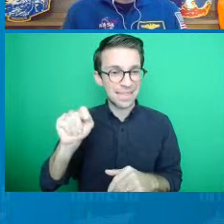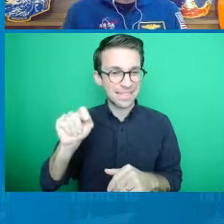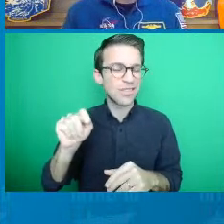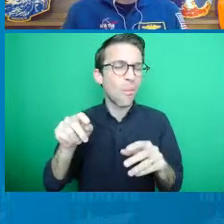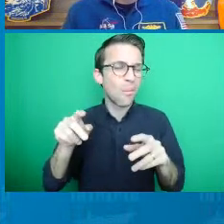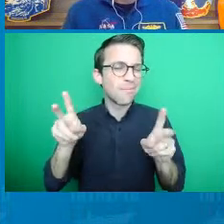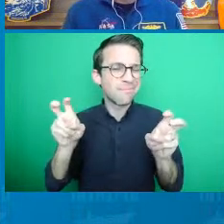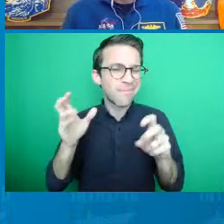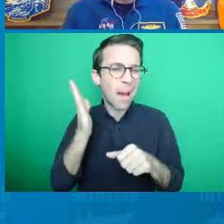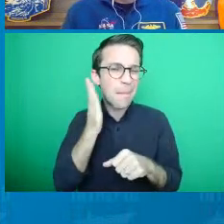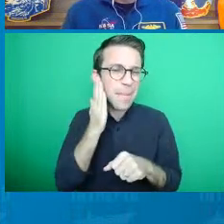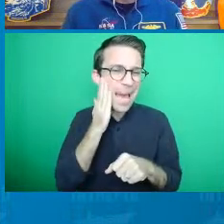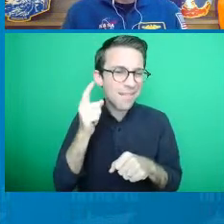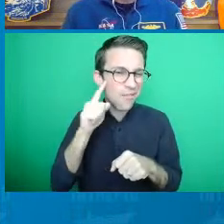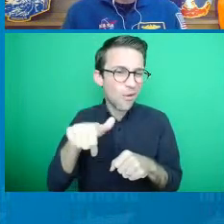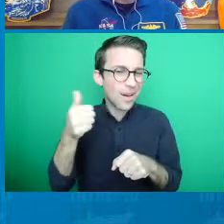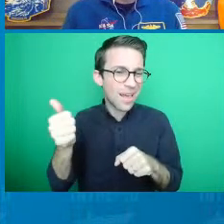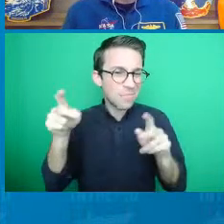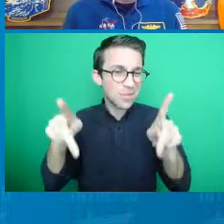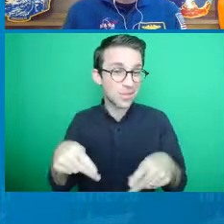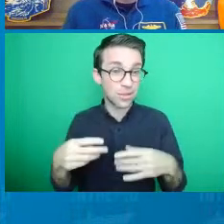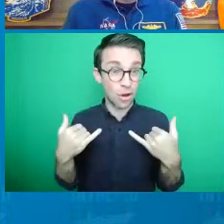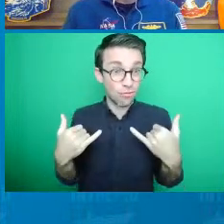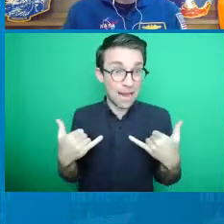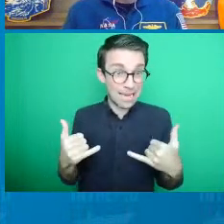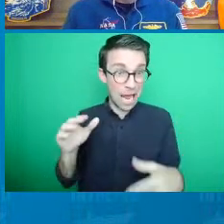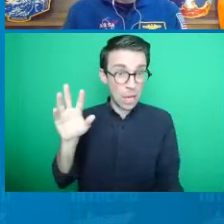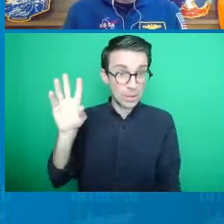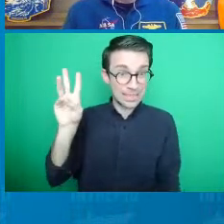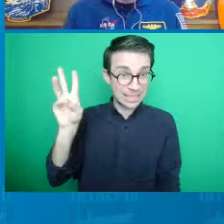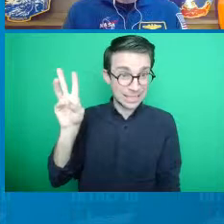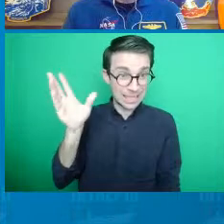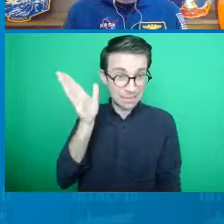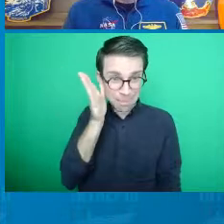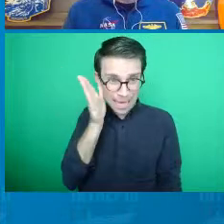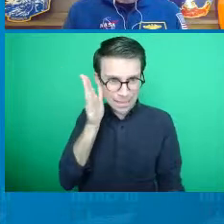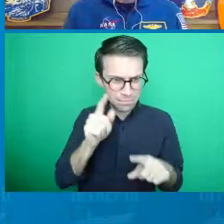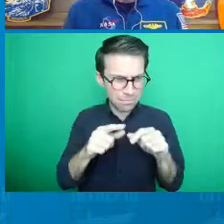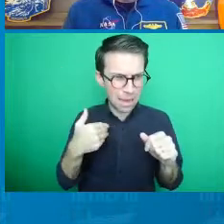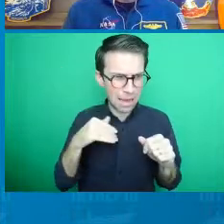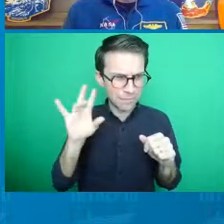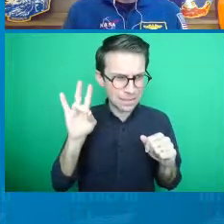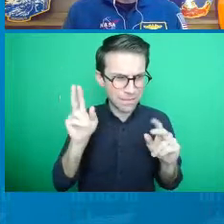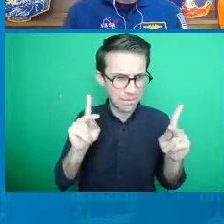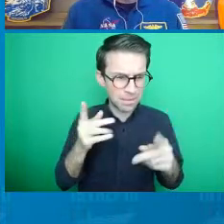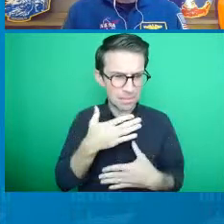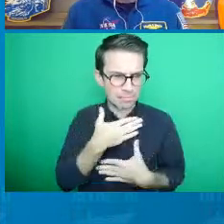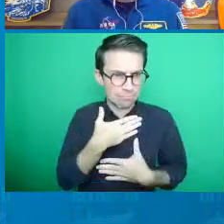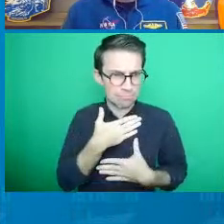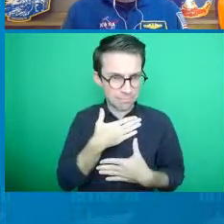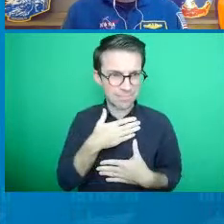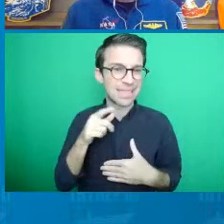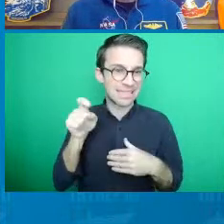sleeping accommodations for everyone. Right now we don't. So we're getting there pretty soon. Next